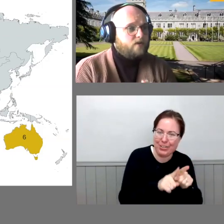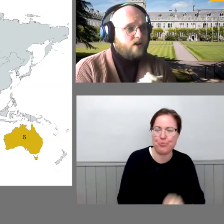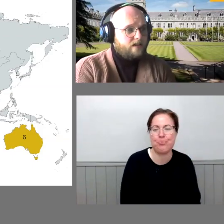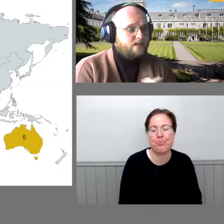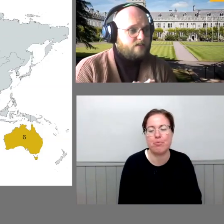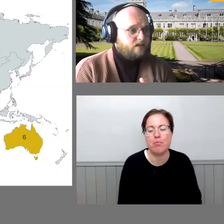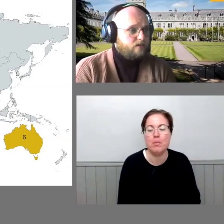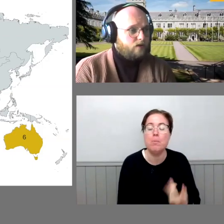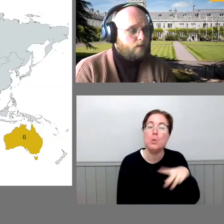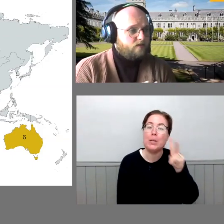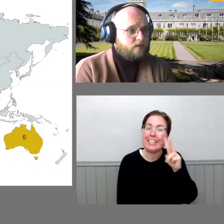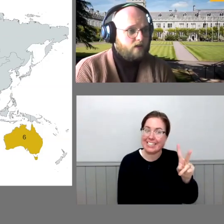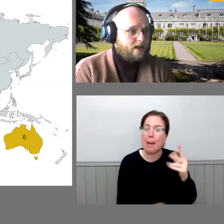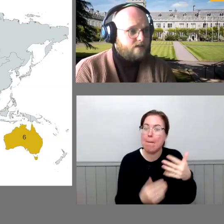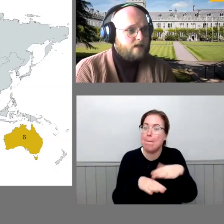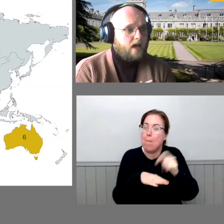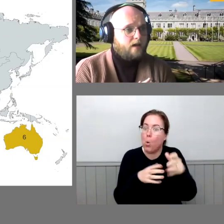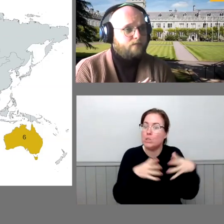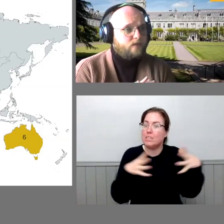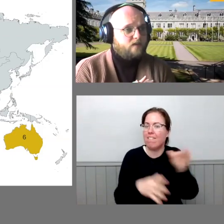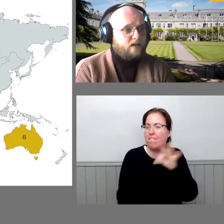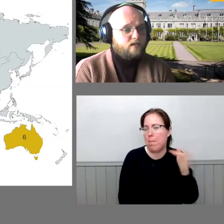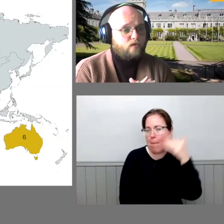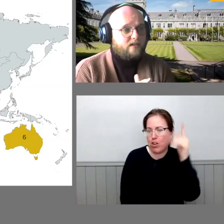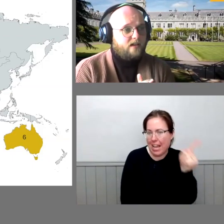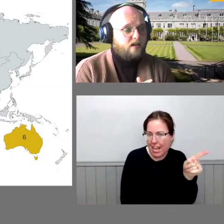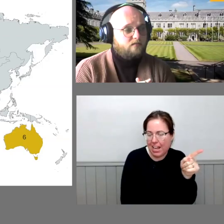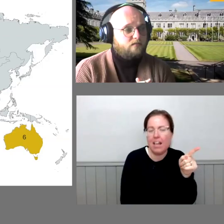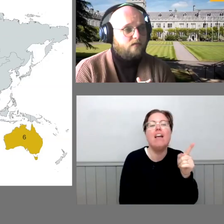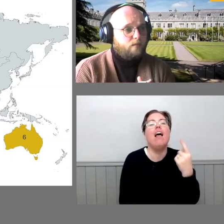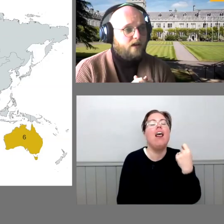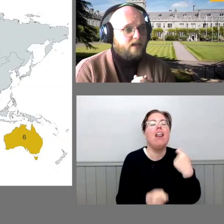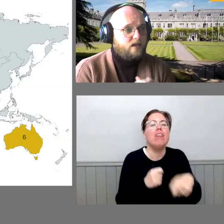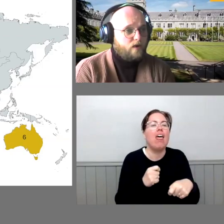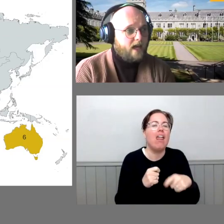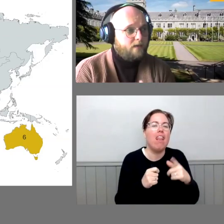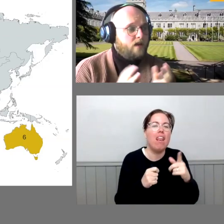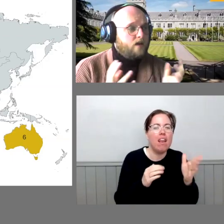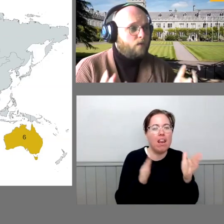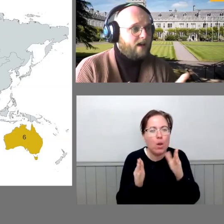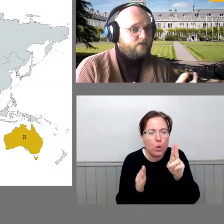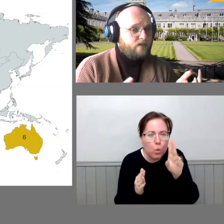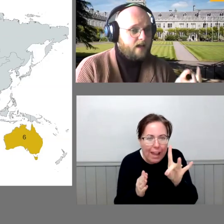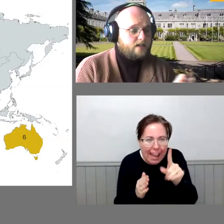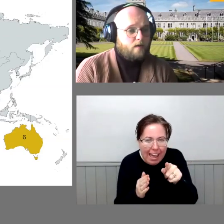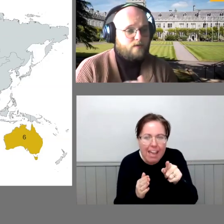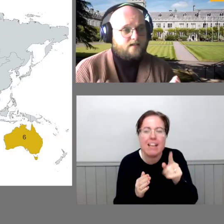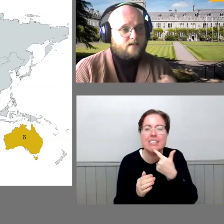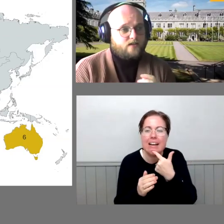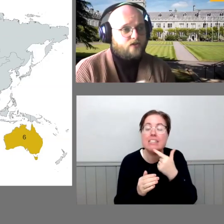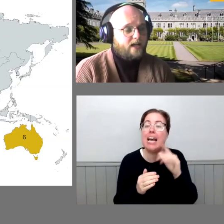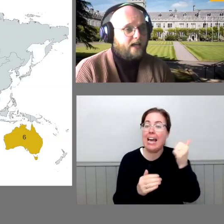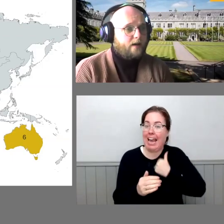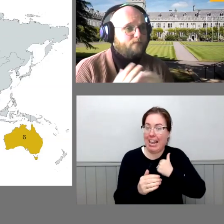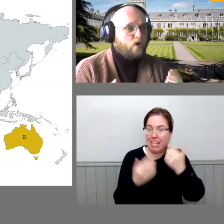see from this, the majority of studies were coming from the US, followed closely by the UK. We have Canada